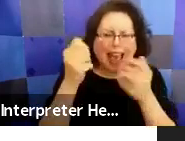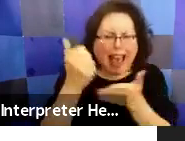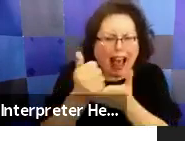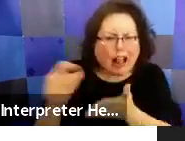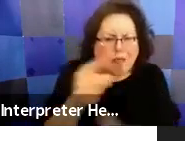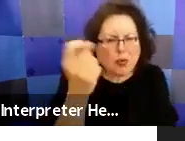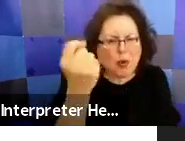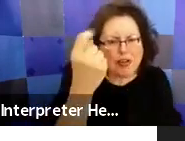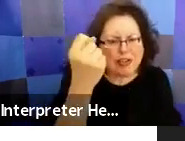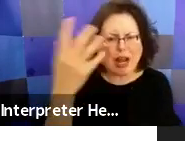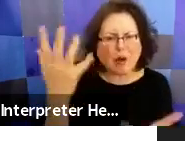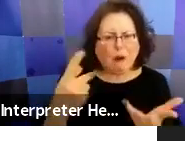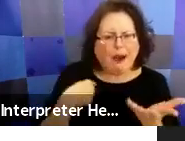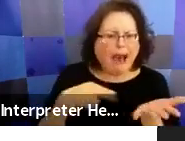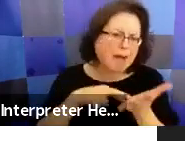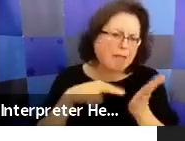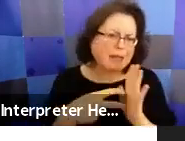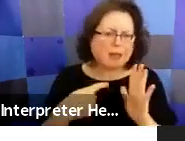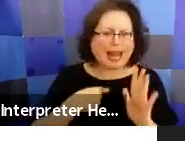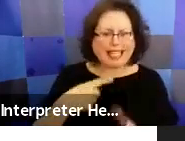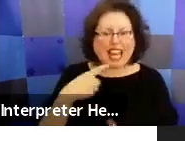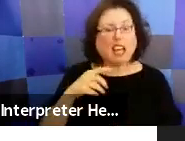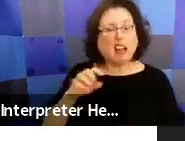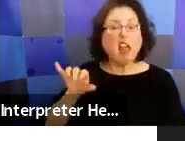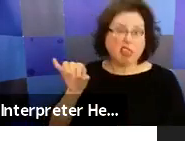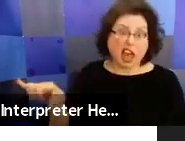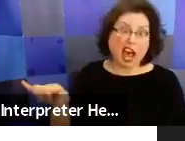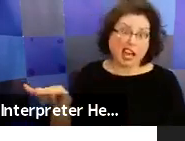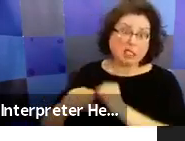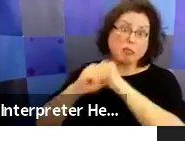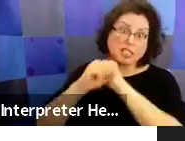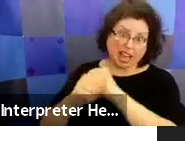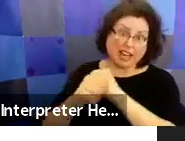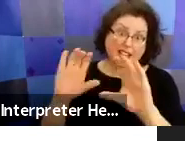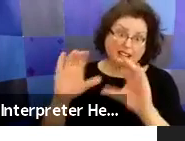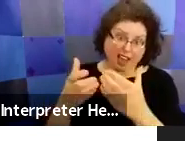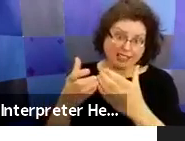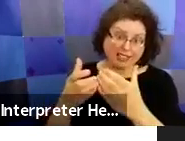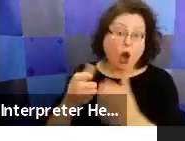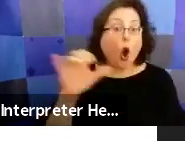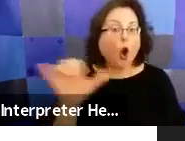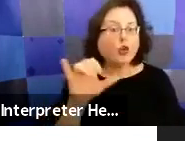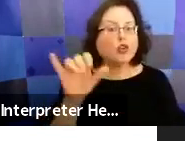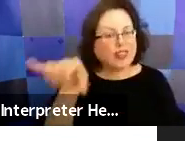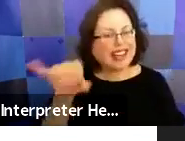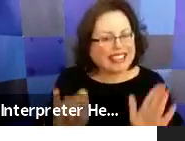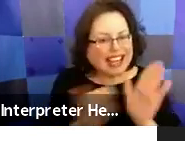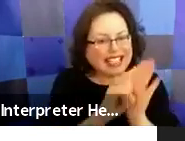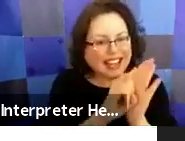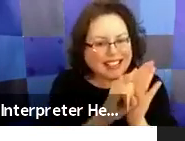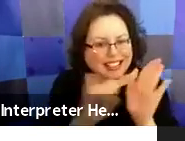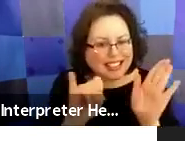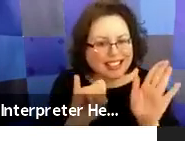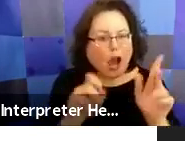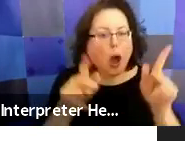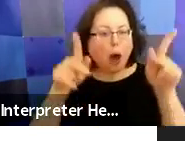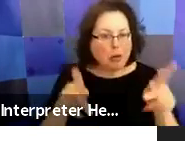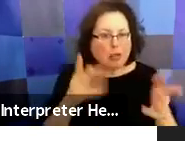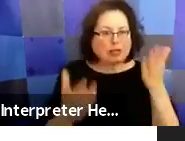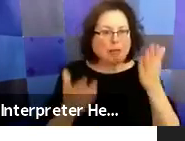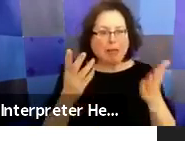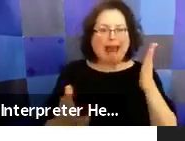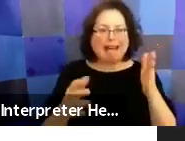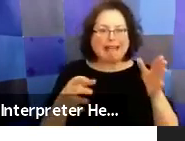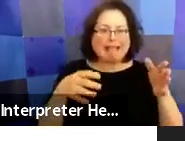mean when we say this protected class, but obviously they are also identities. So each person might define their identity